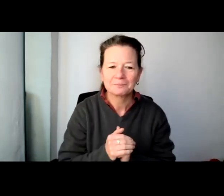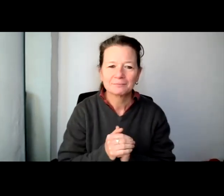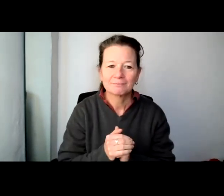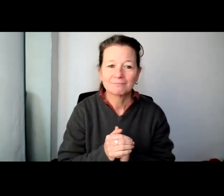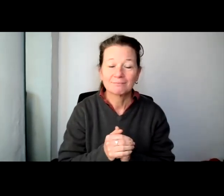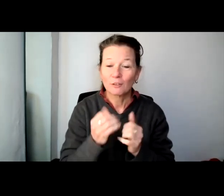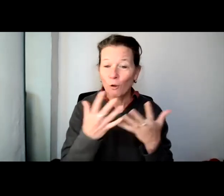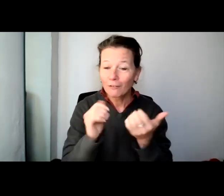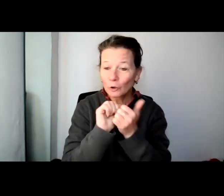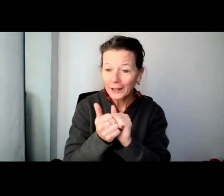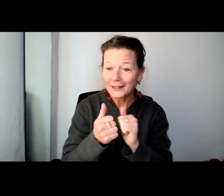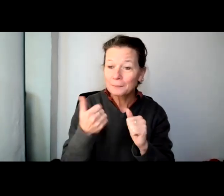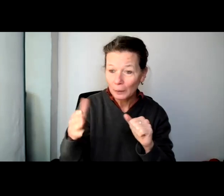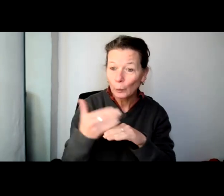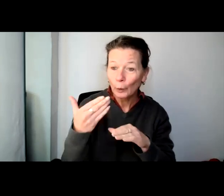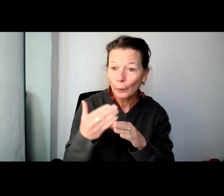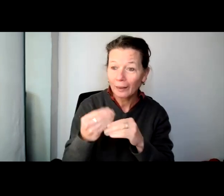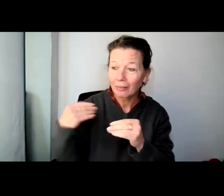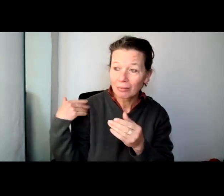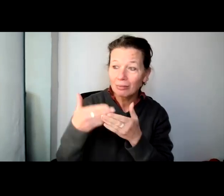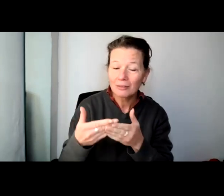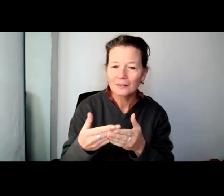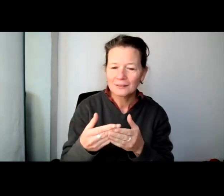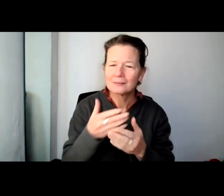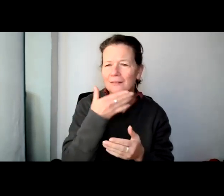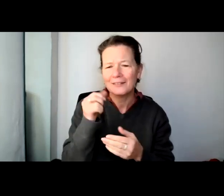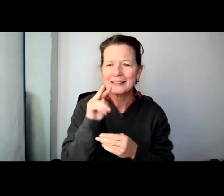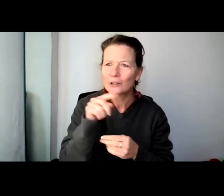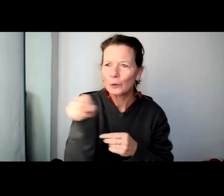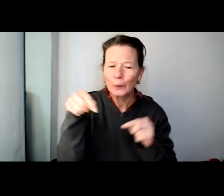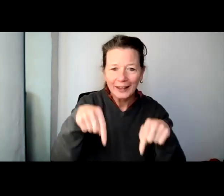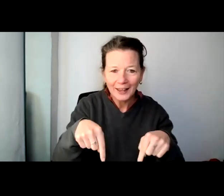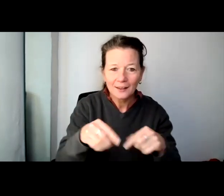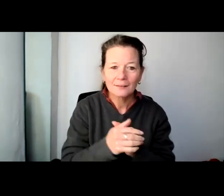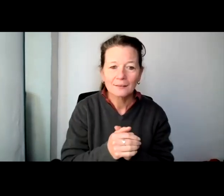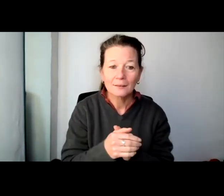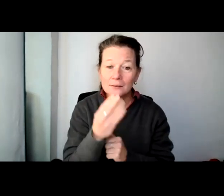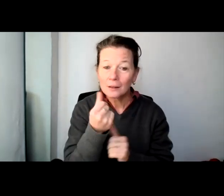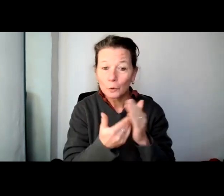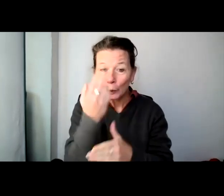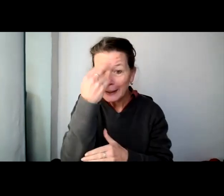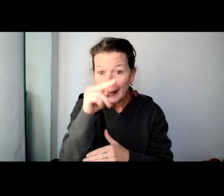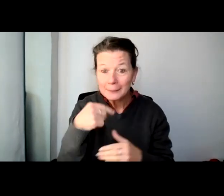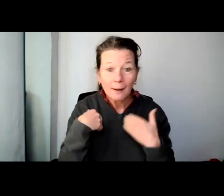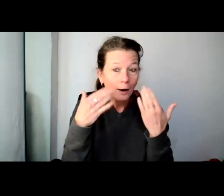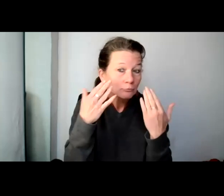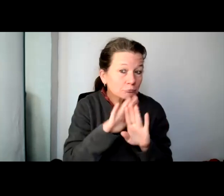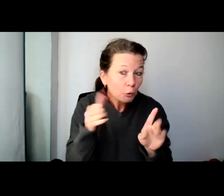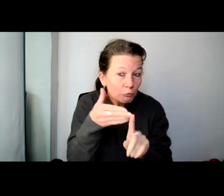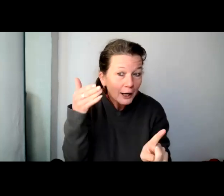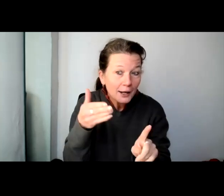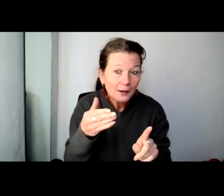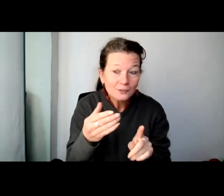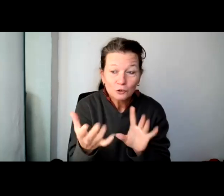lots of colleagues who I work with, lovely to see you here. And some new names who I don't recognise, who have just